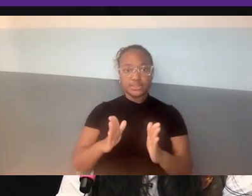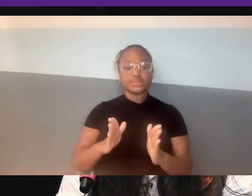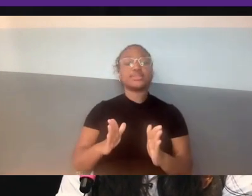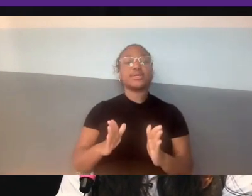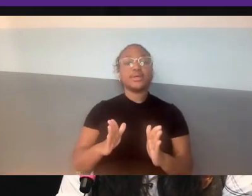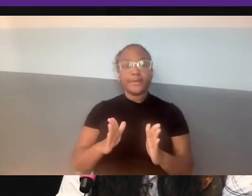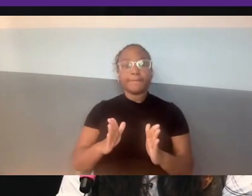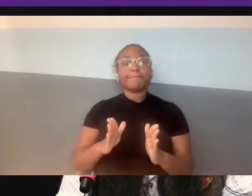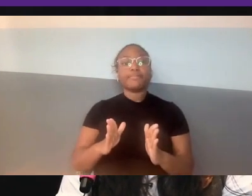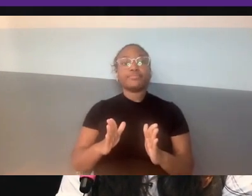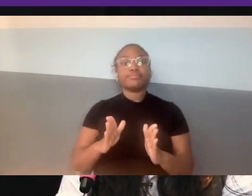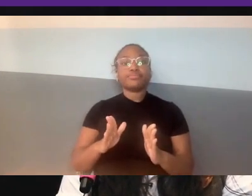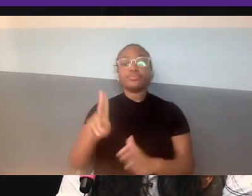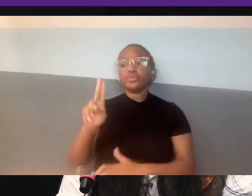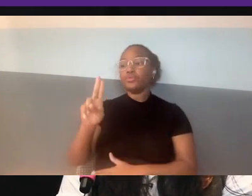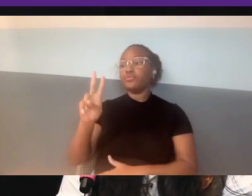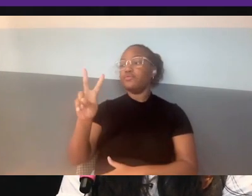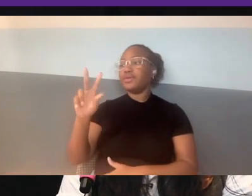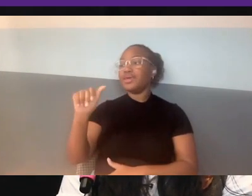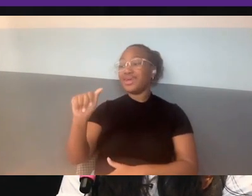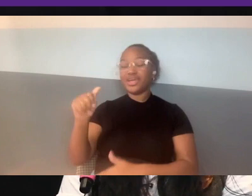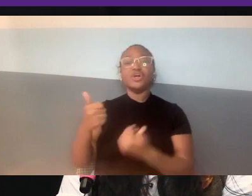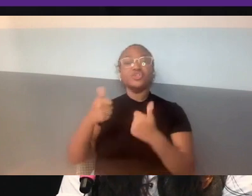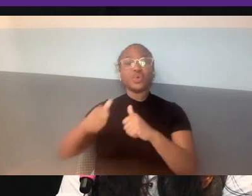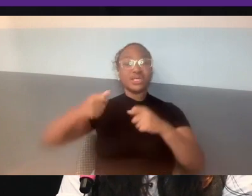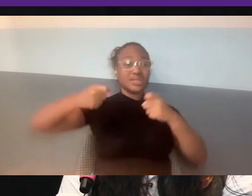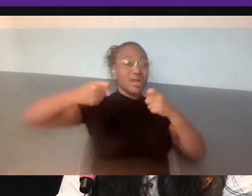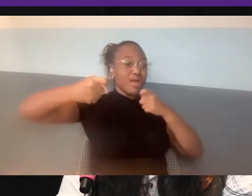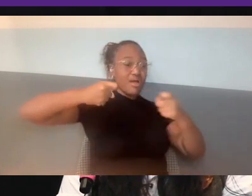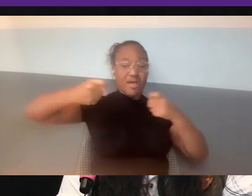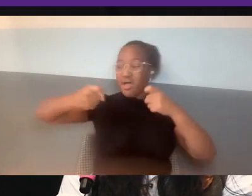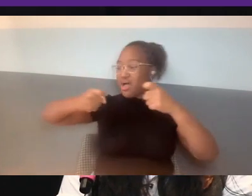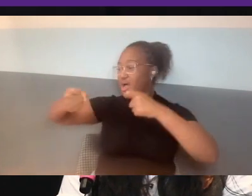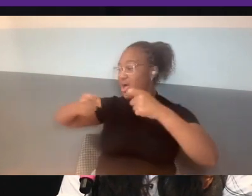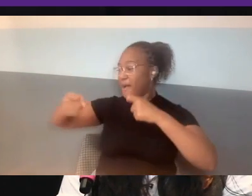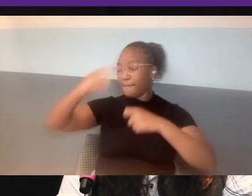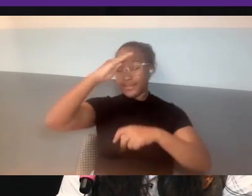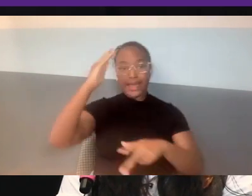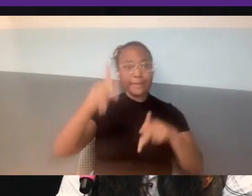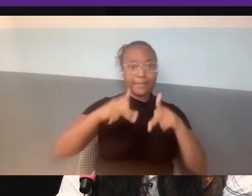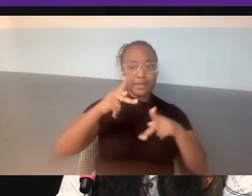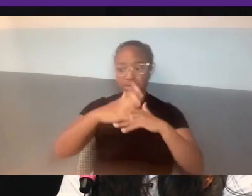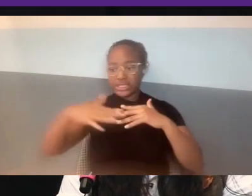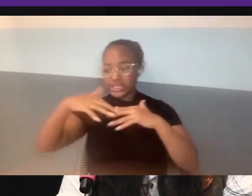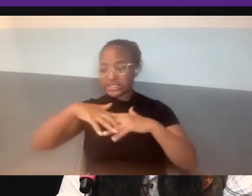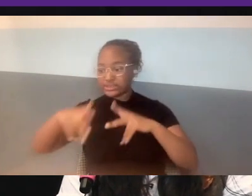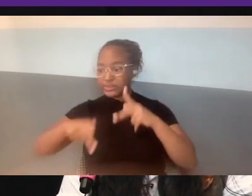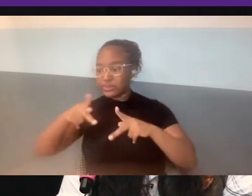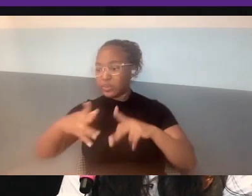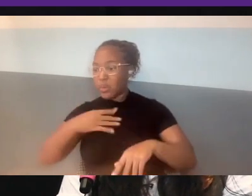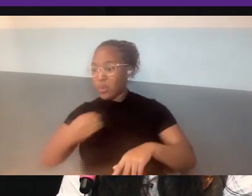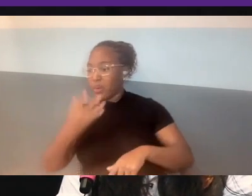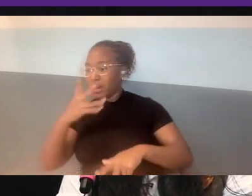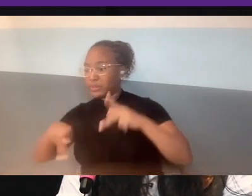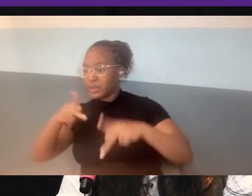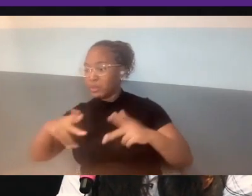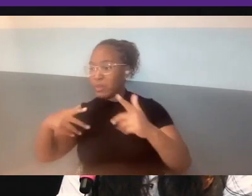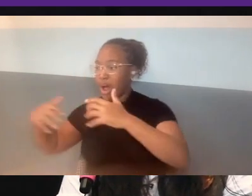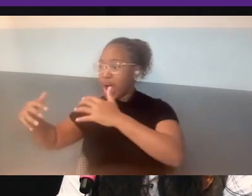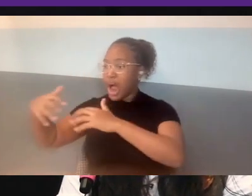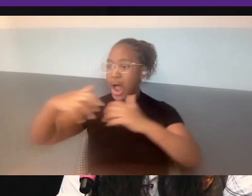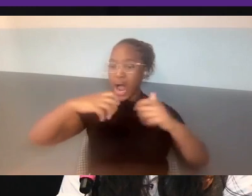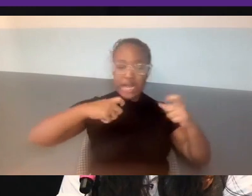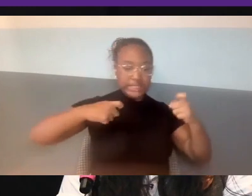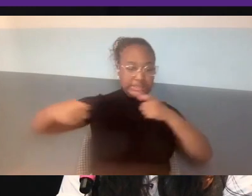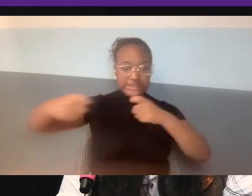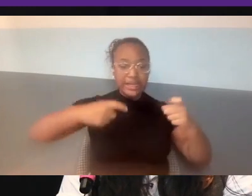UVA tries to manage antagonisms between Black people and Indigenous people and white people, is that they think that Black people are the fix. If you please them, that's,